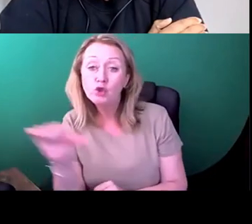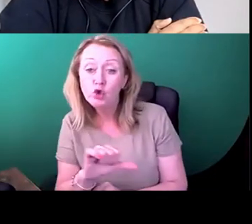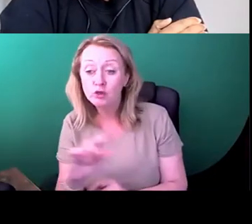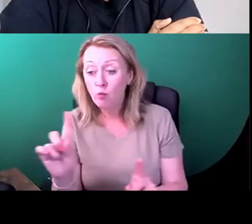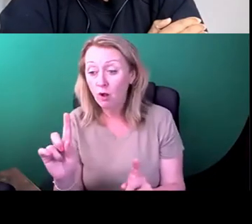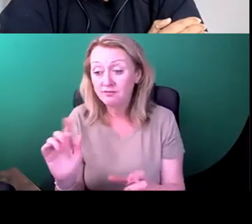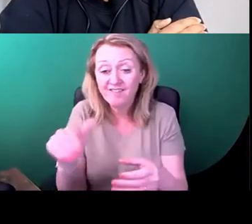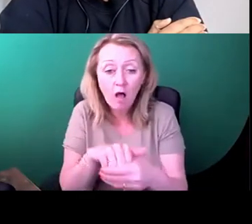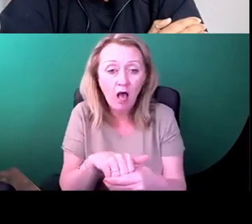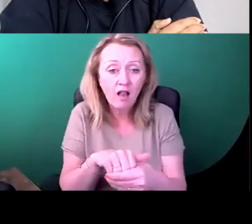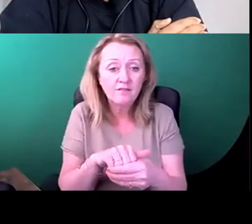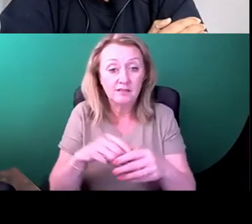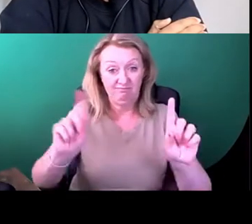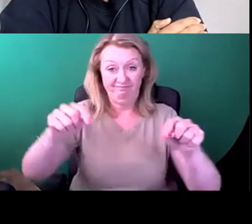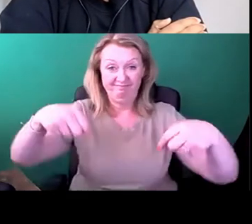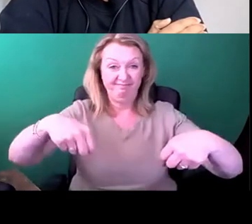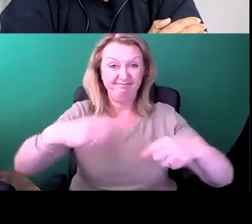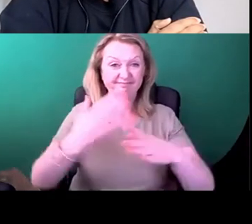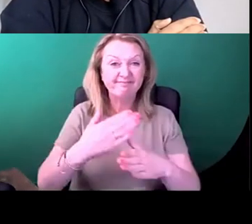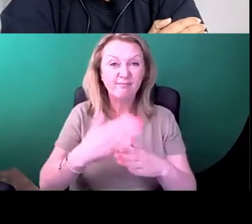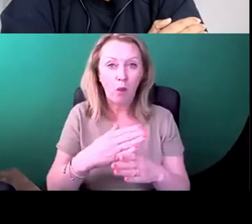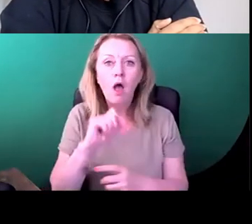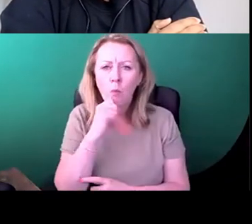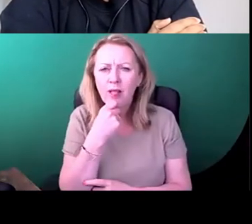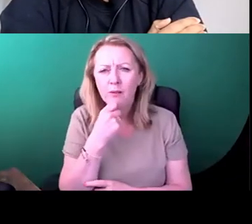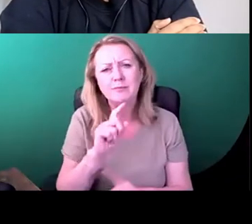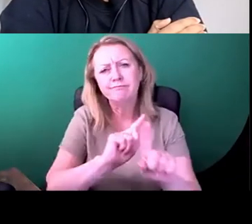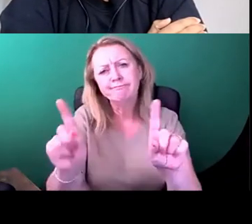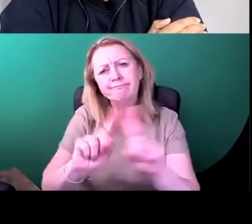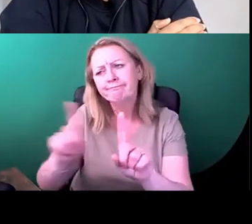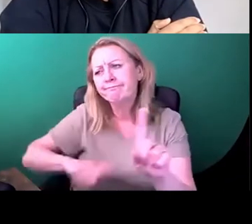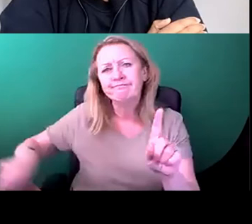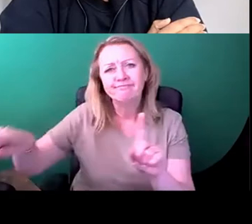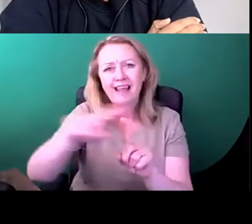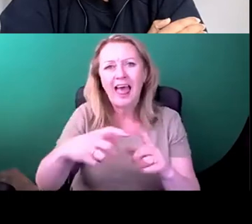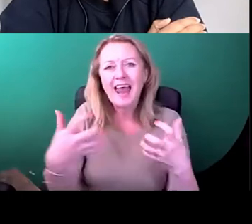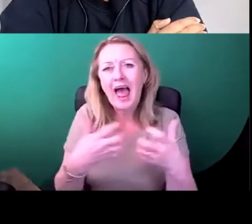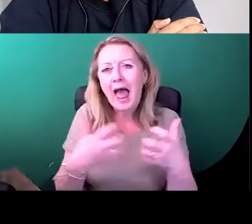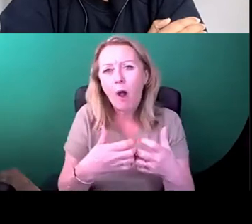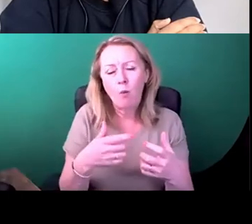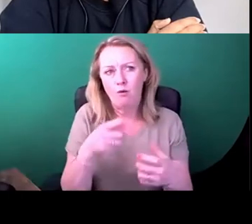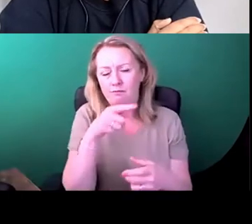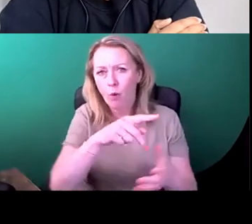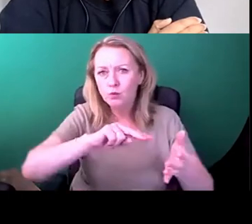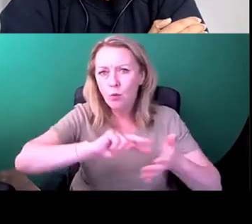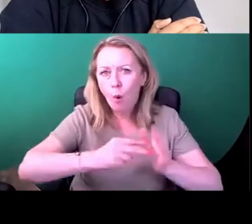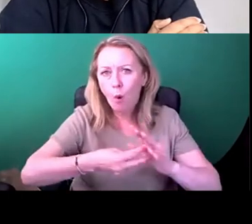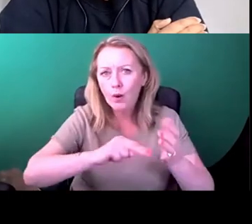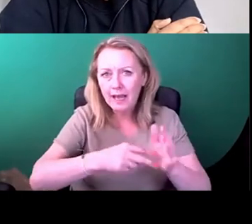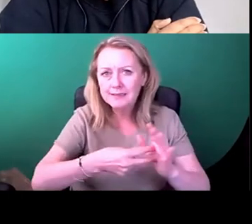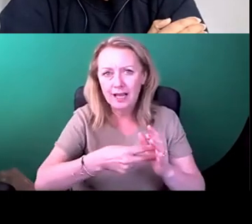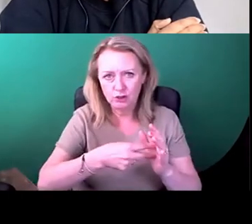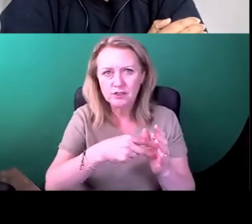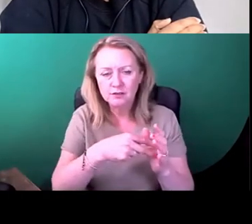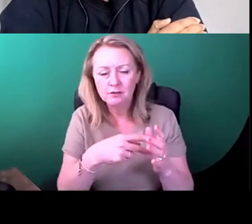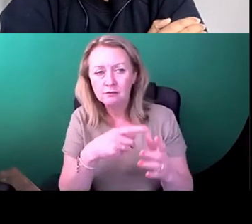involved in and what this work is will be slightly different for everyone, and the mechanism of many of the organisations we work at or